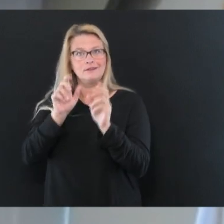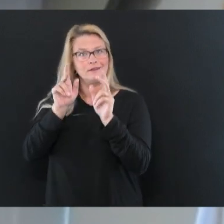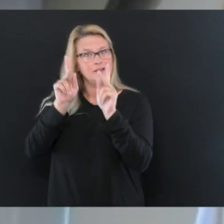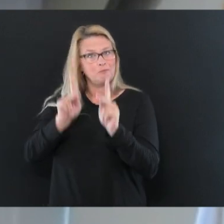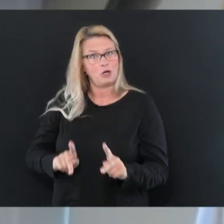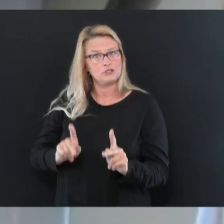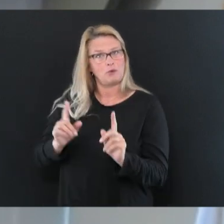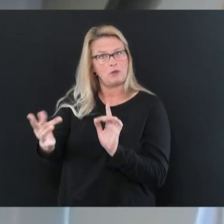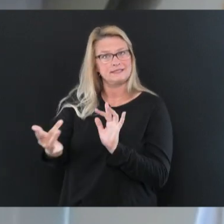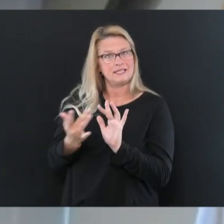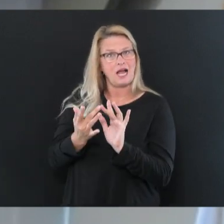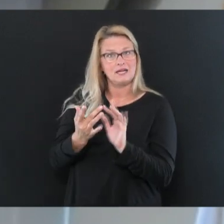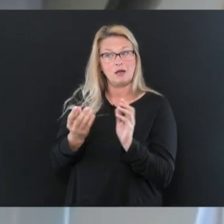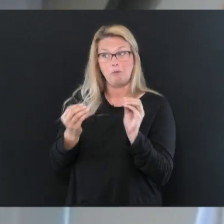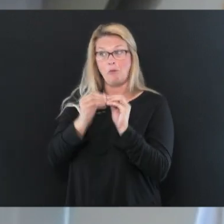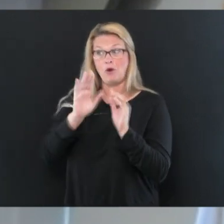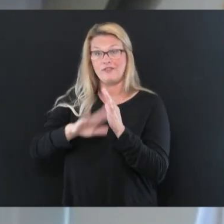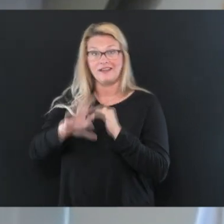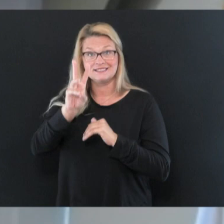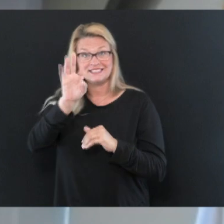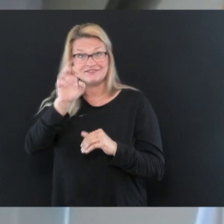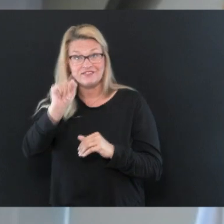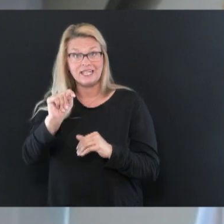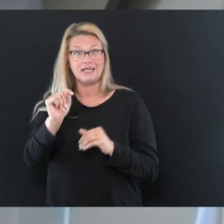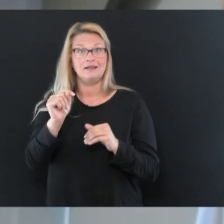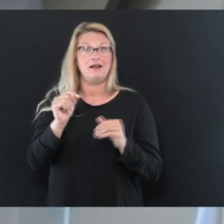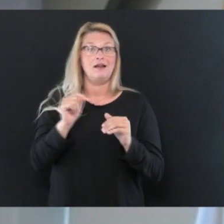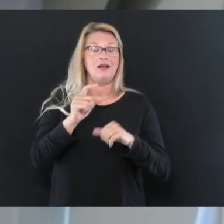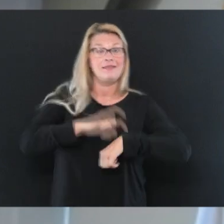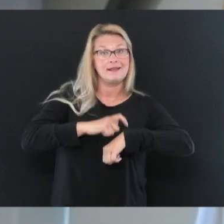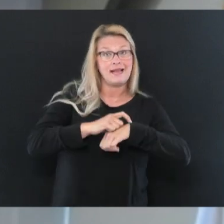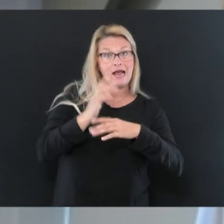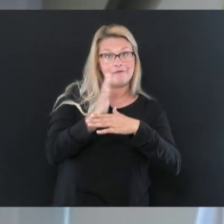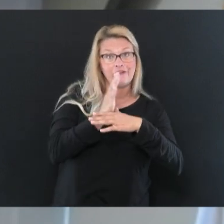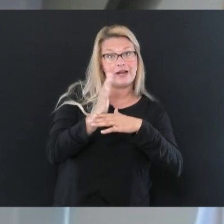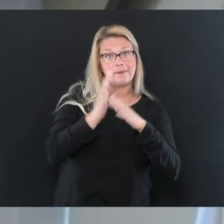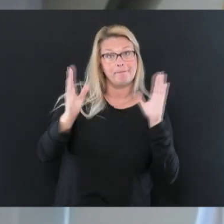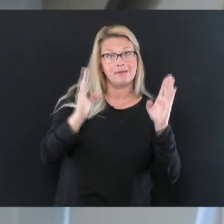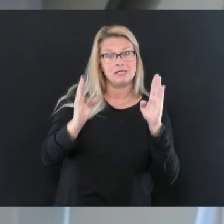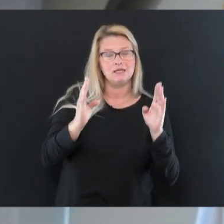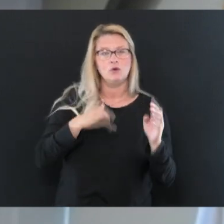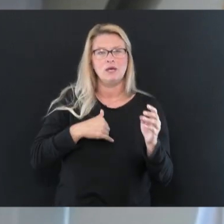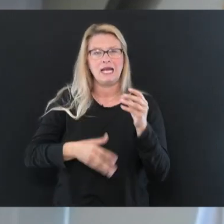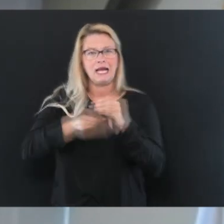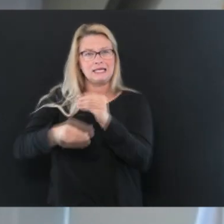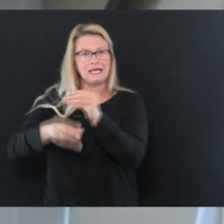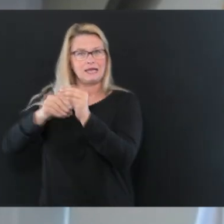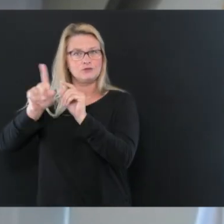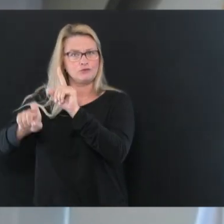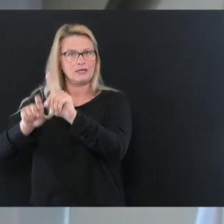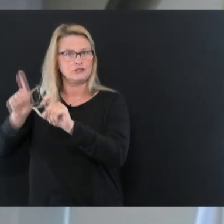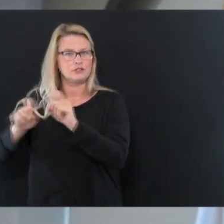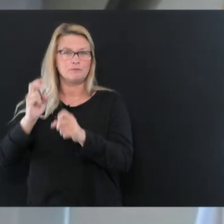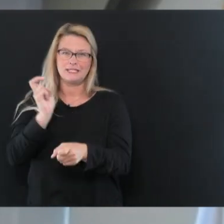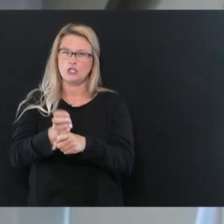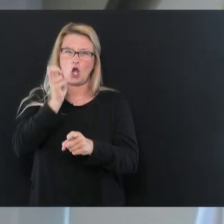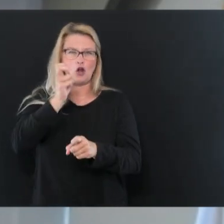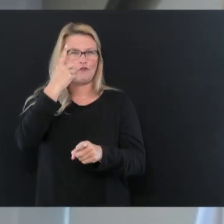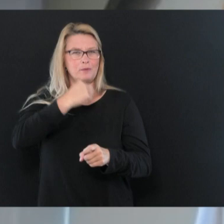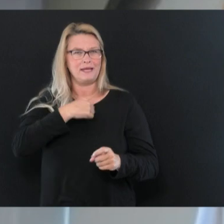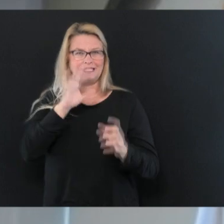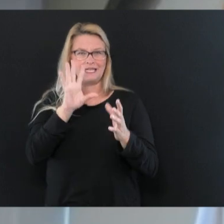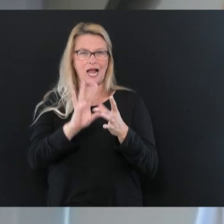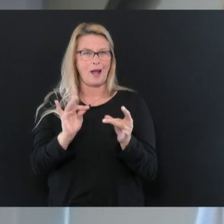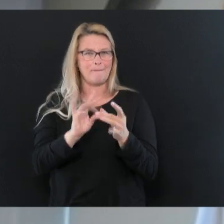was within 6 feet, greater than 15 minutes, and they're going to ask a few of those additional questions. So it's very hard for me to comment on